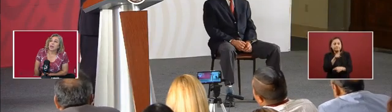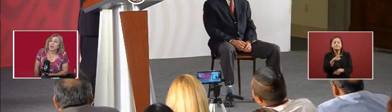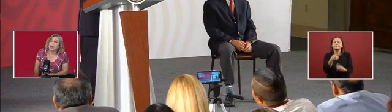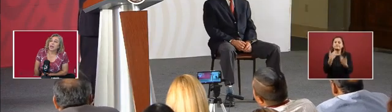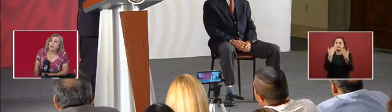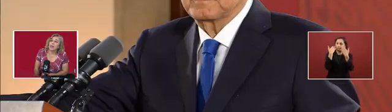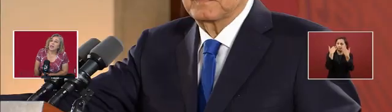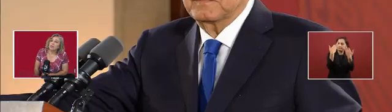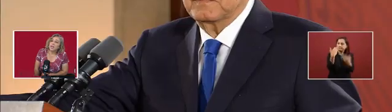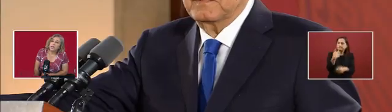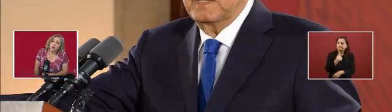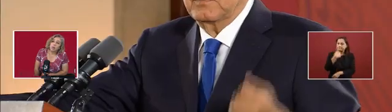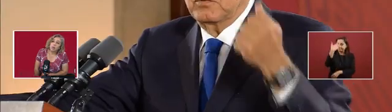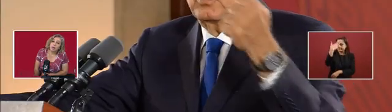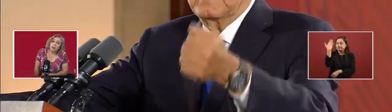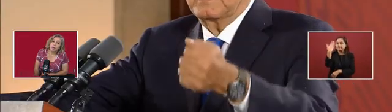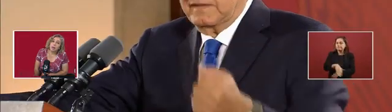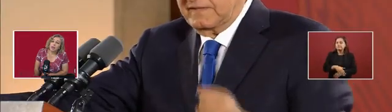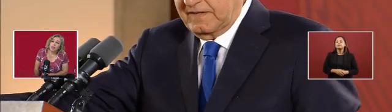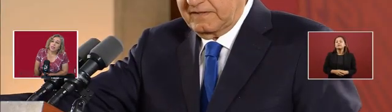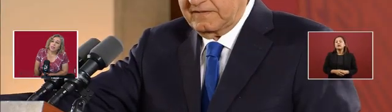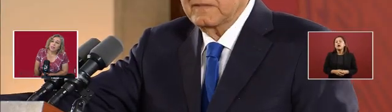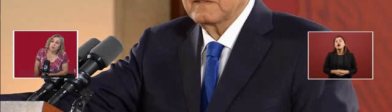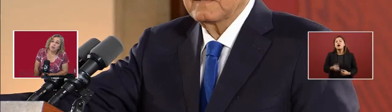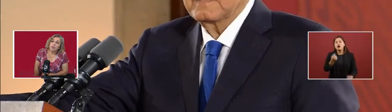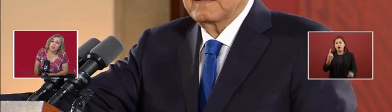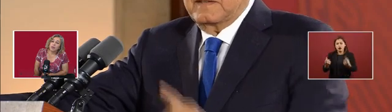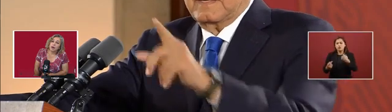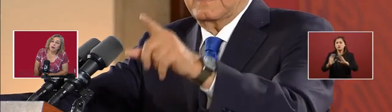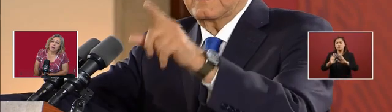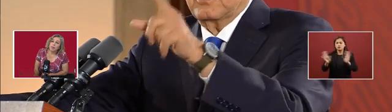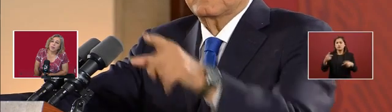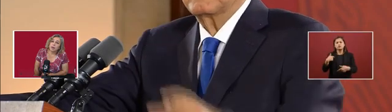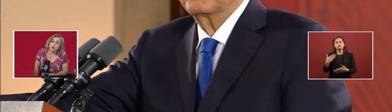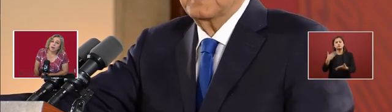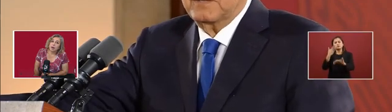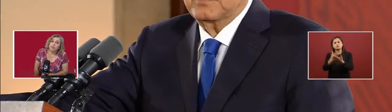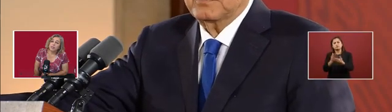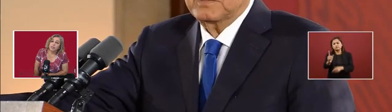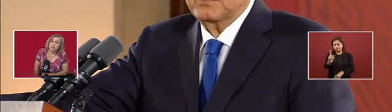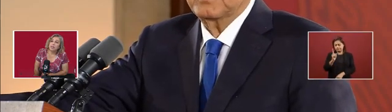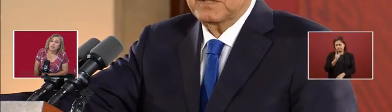it's true what you're saying or expressing. It's a matter